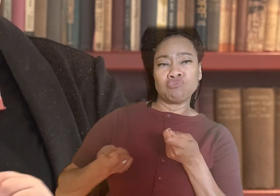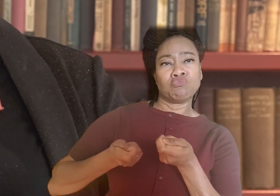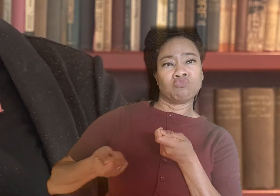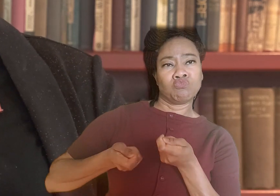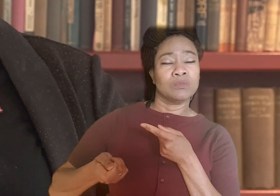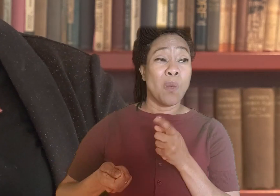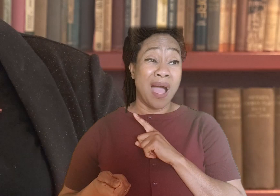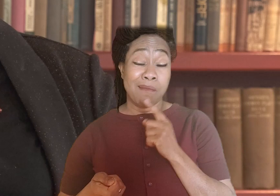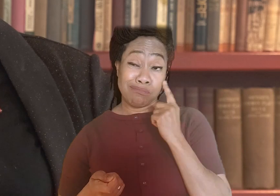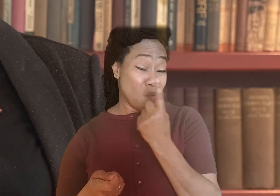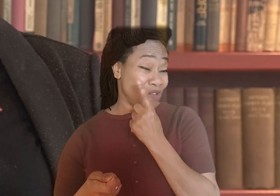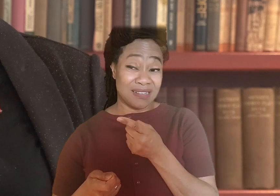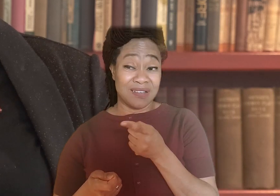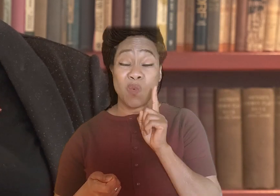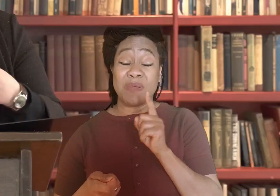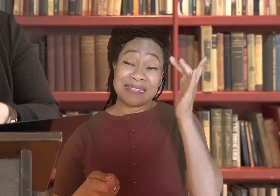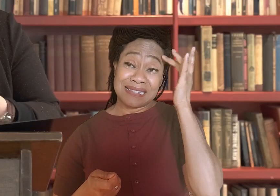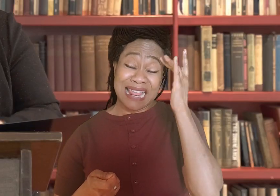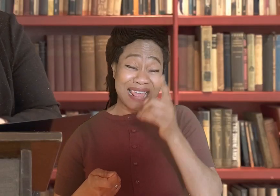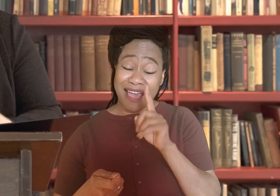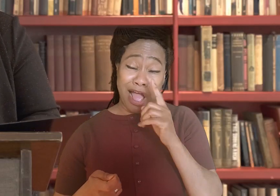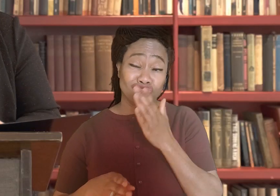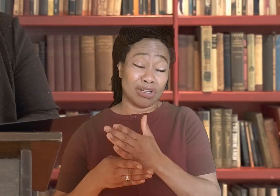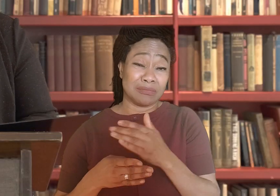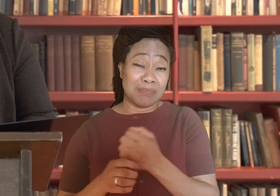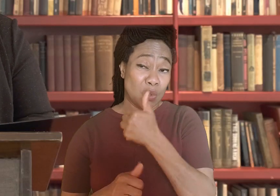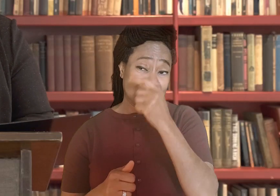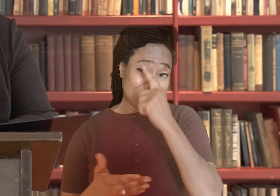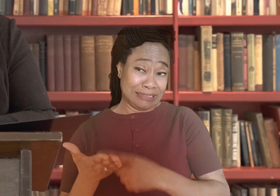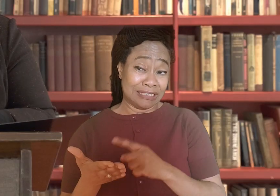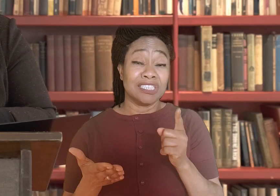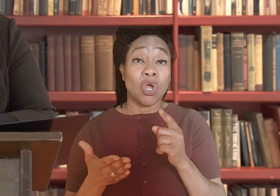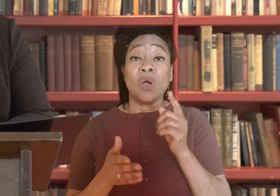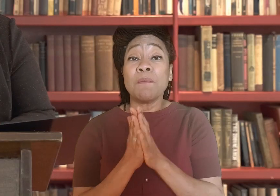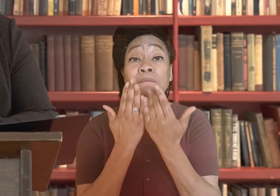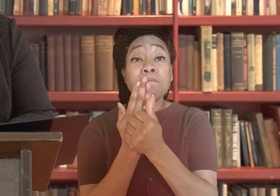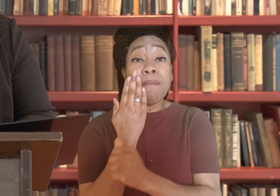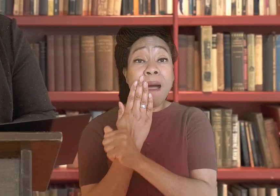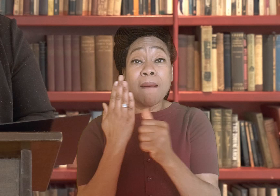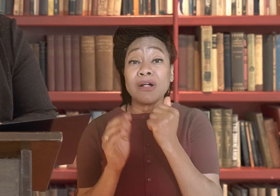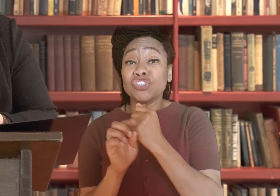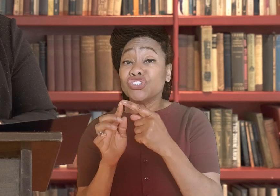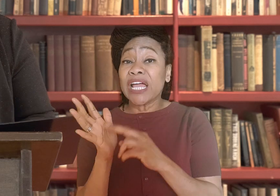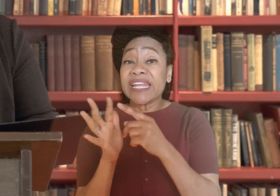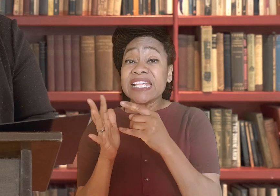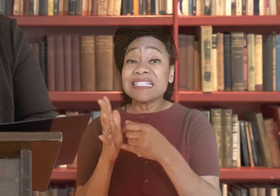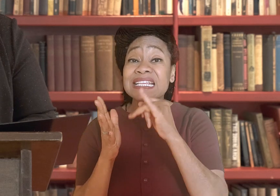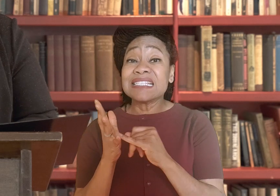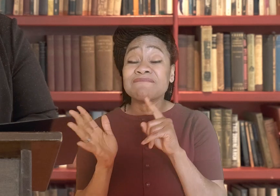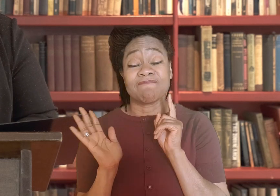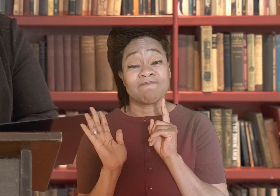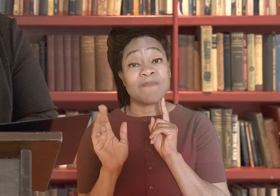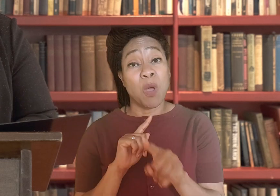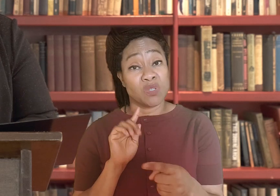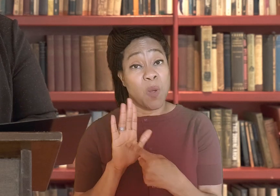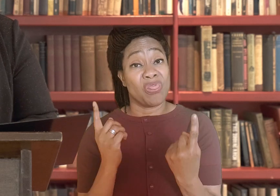who couldn't be trusted to make good decisions. These few lines in Genesis are one of the most important things written about women in